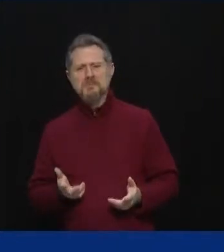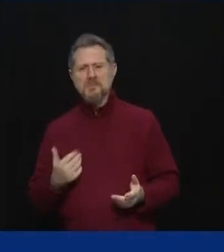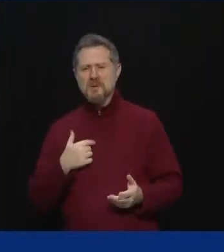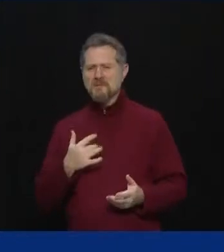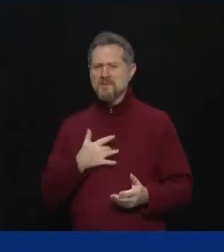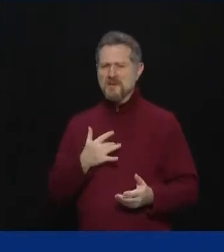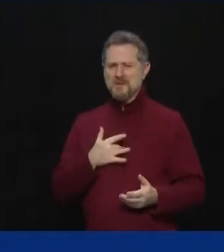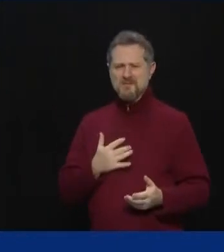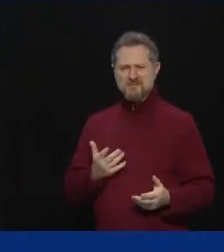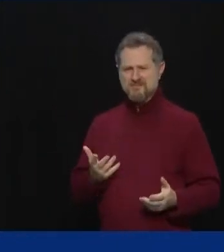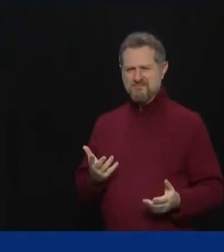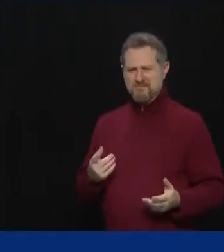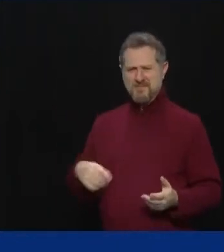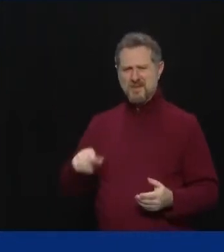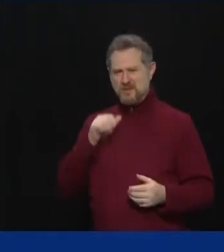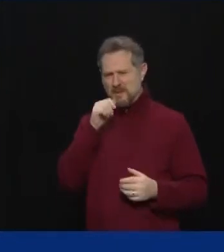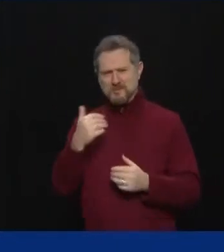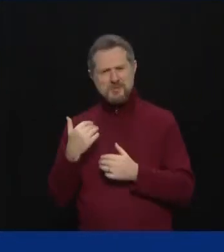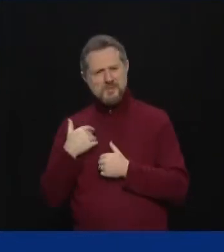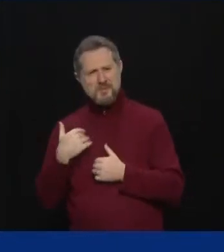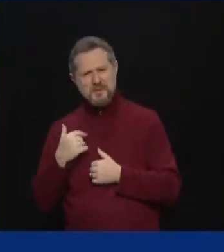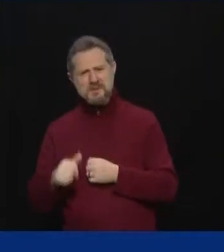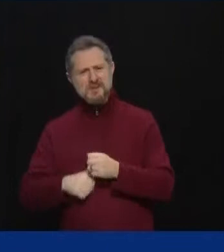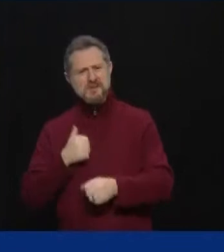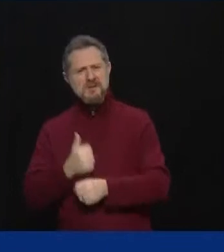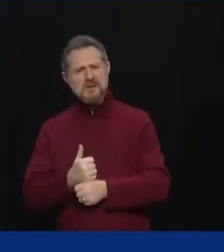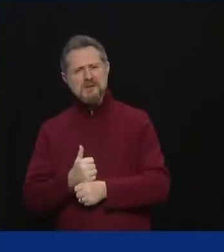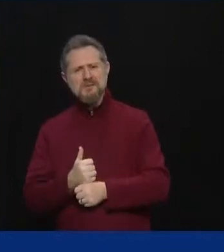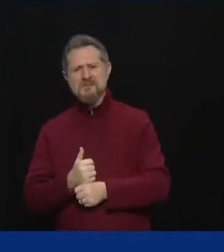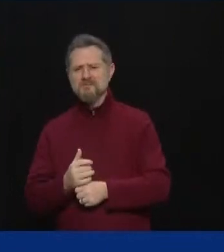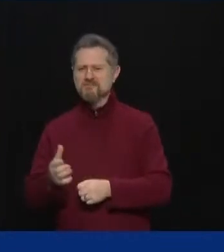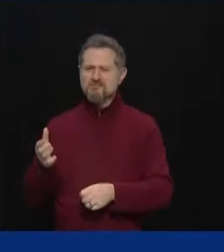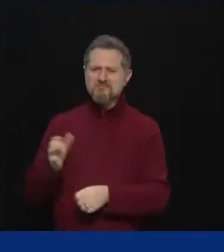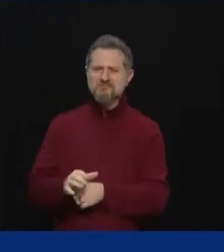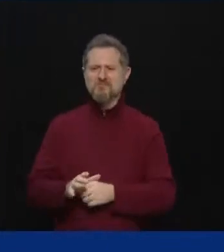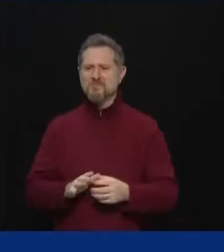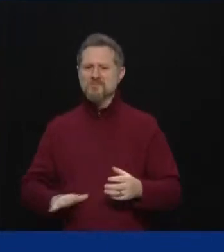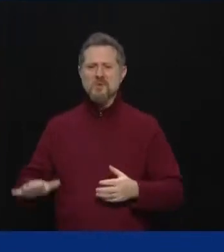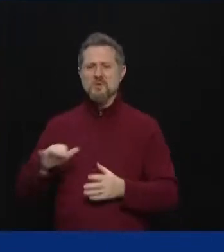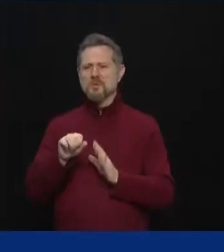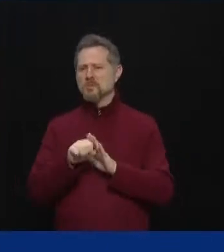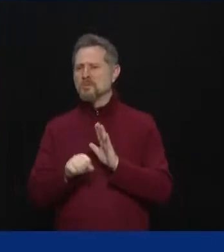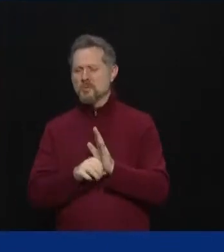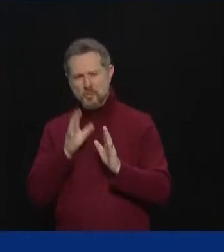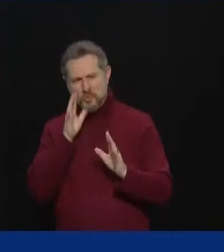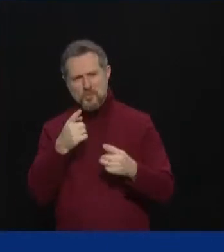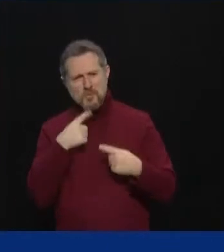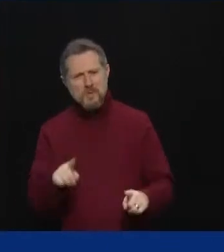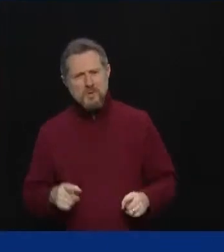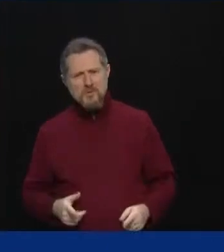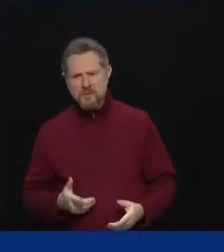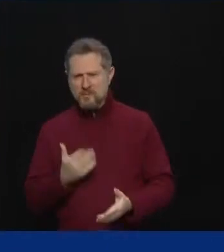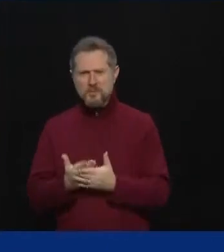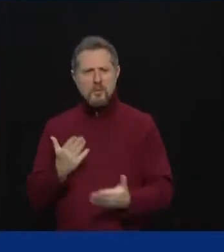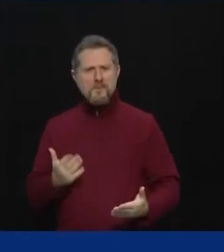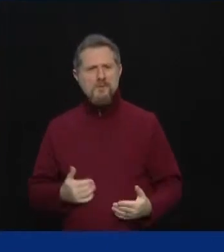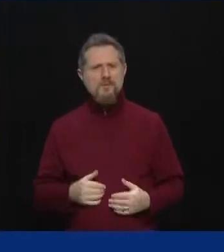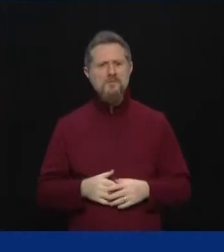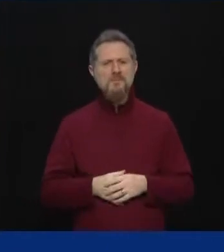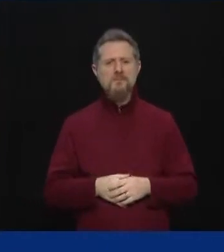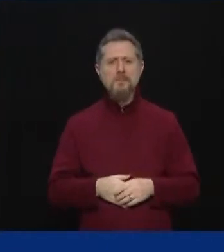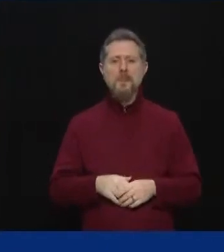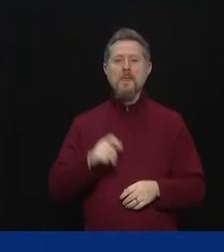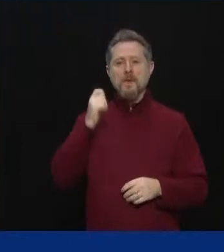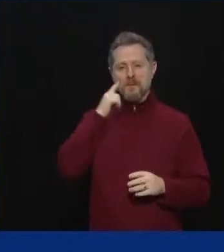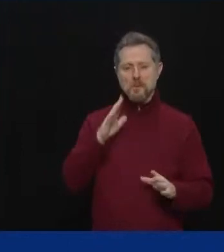not to implement this plan statewide when we know it works? As I said, the plans are being